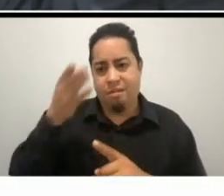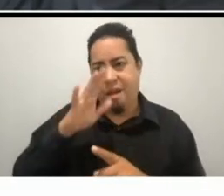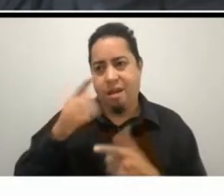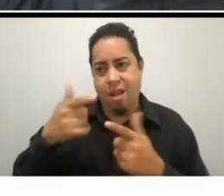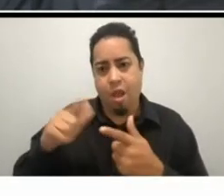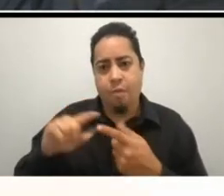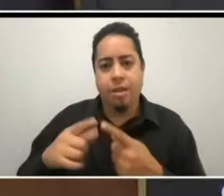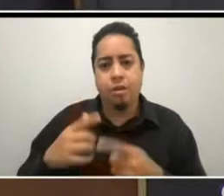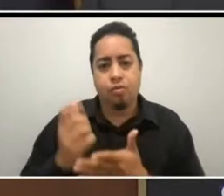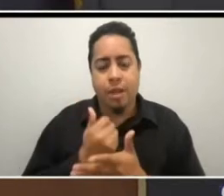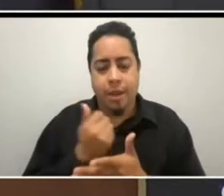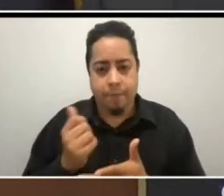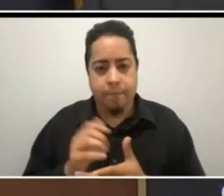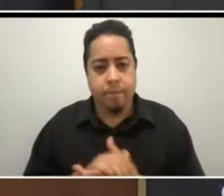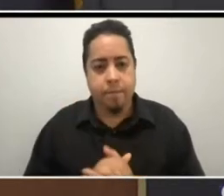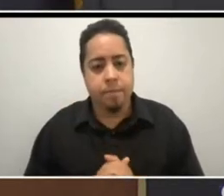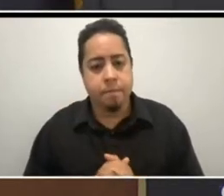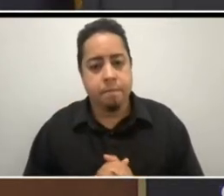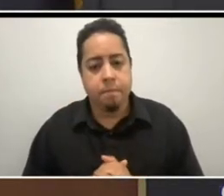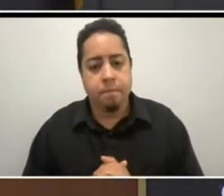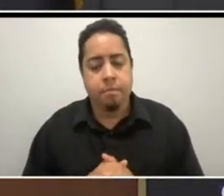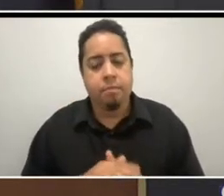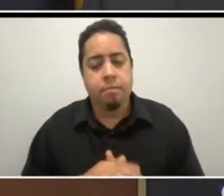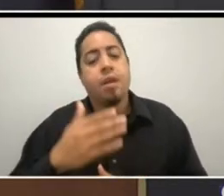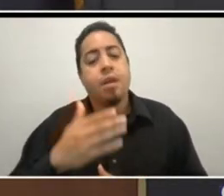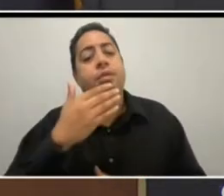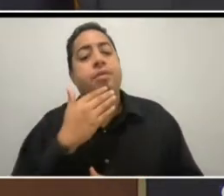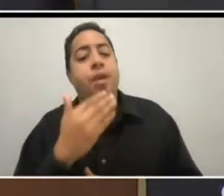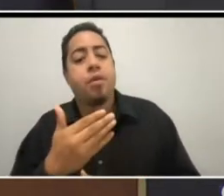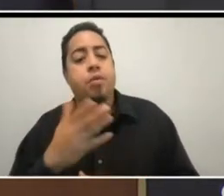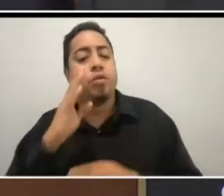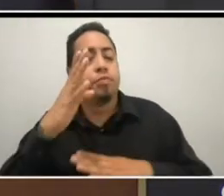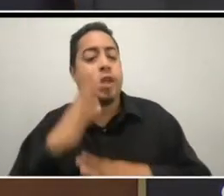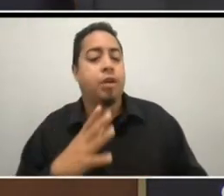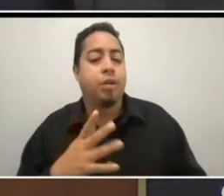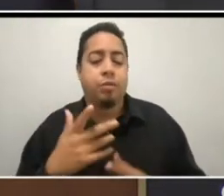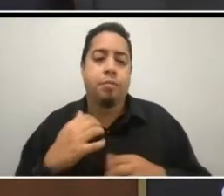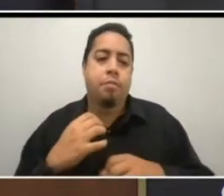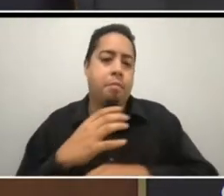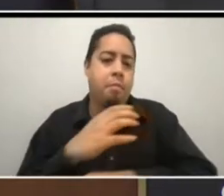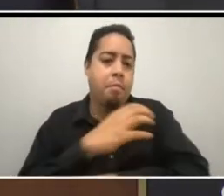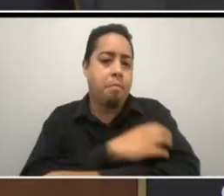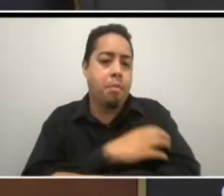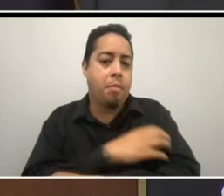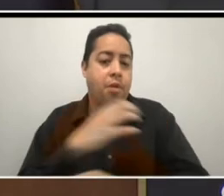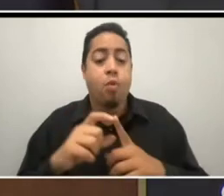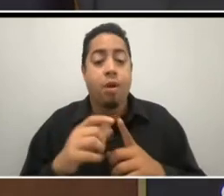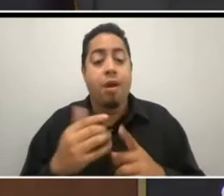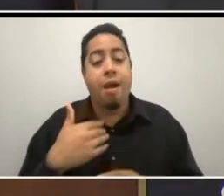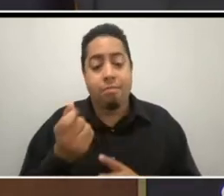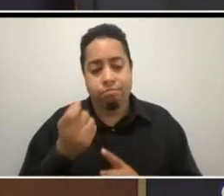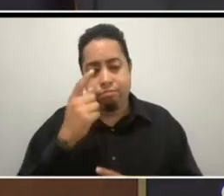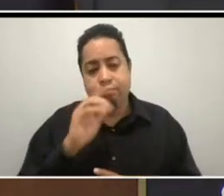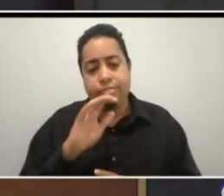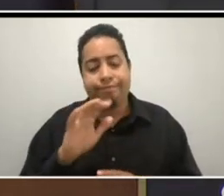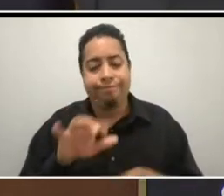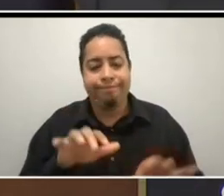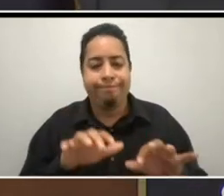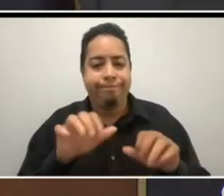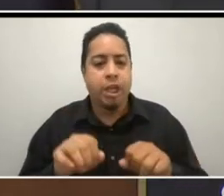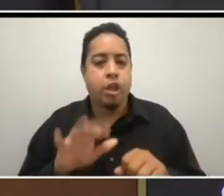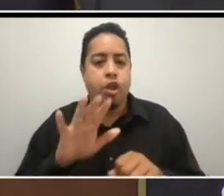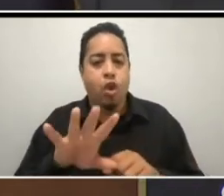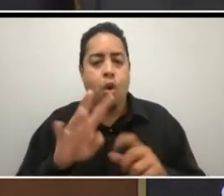Thank you, Mr. Speaker. Those are powerful words. I understand that taking the courageous positions that you did following the